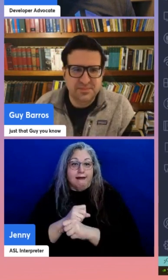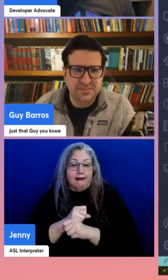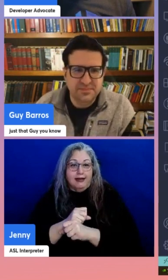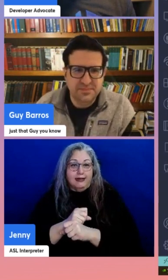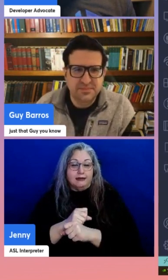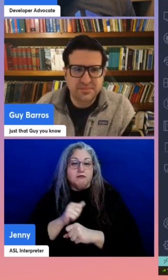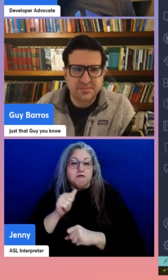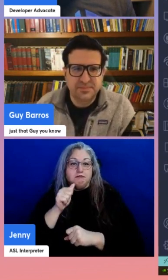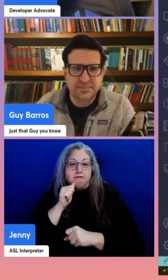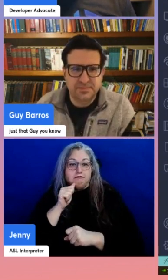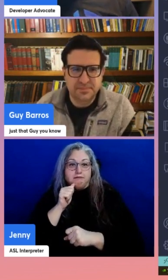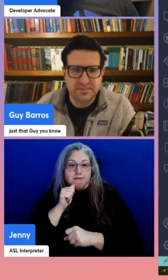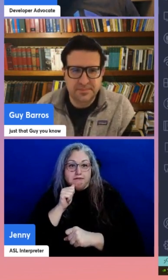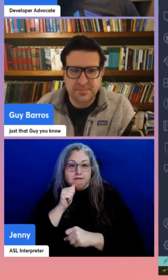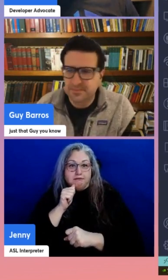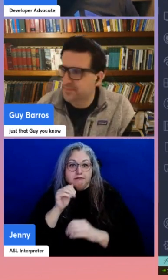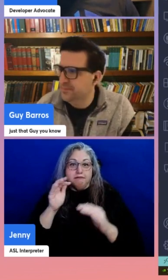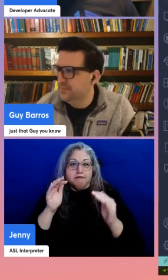secrets,